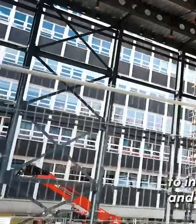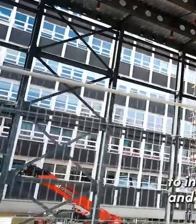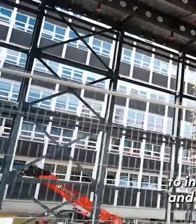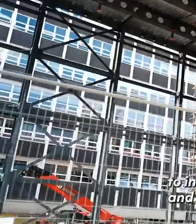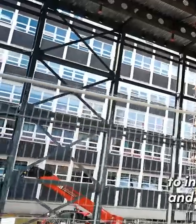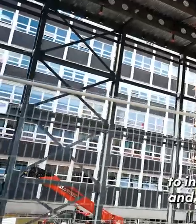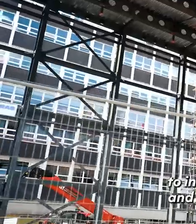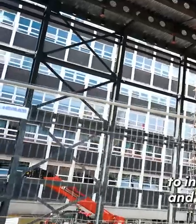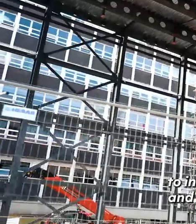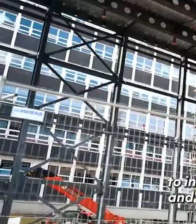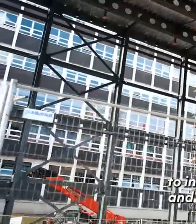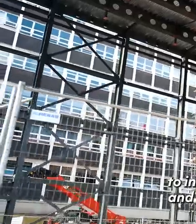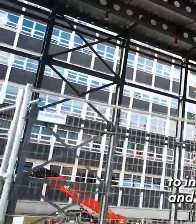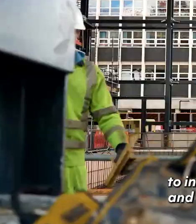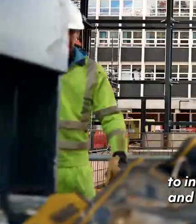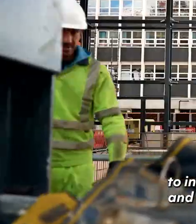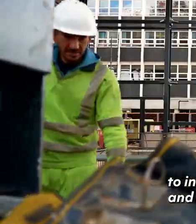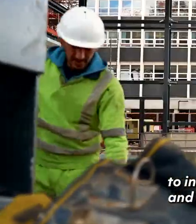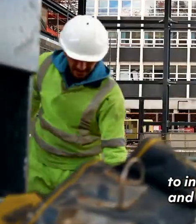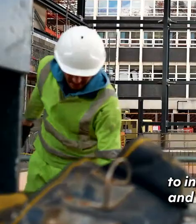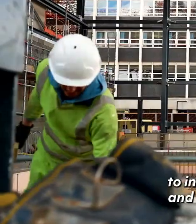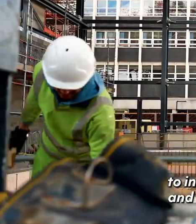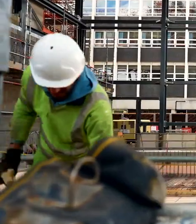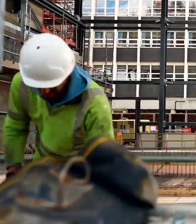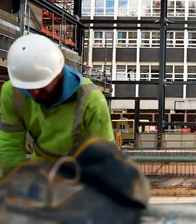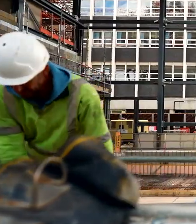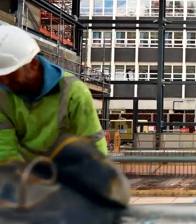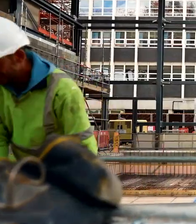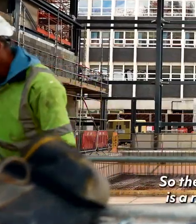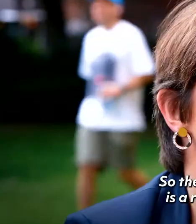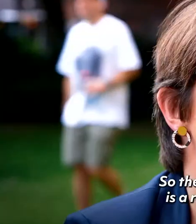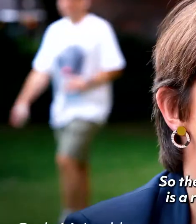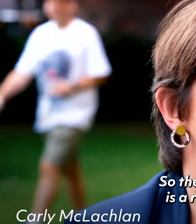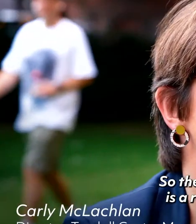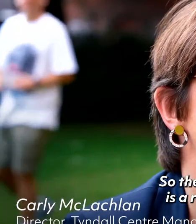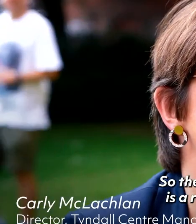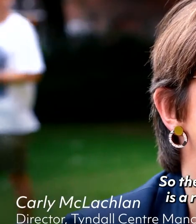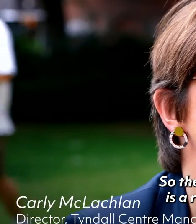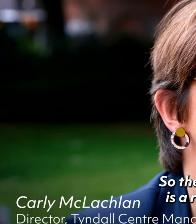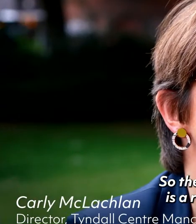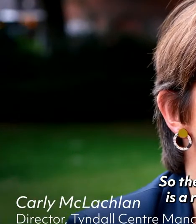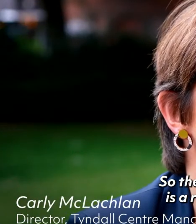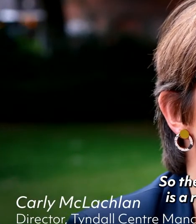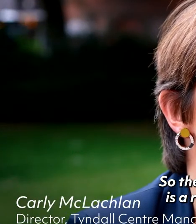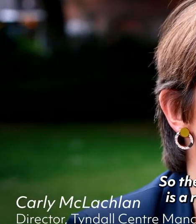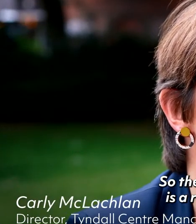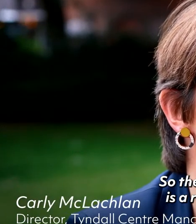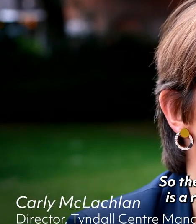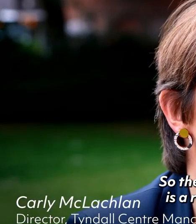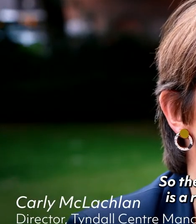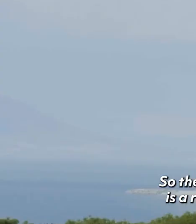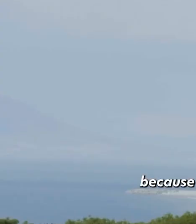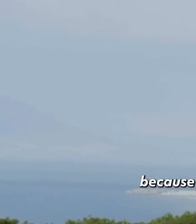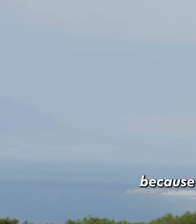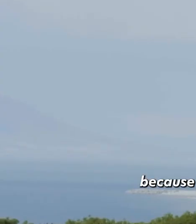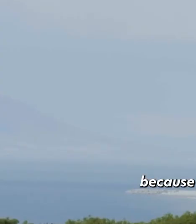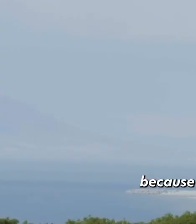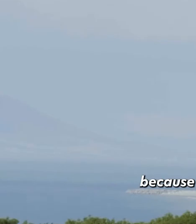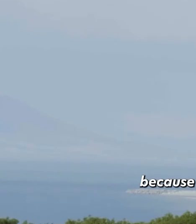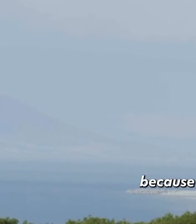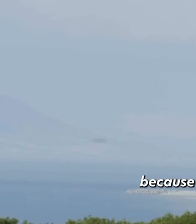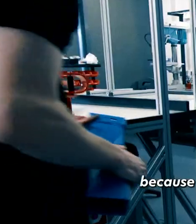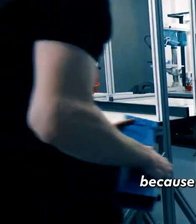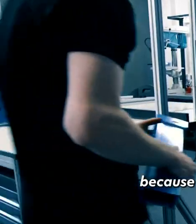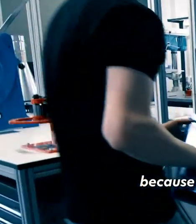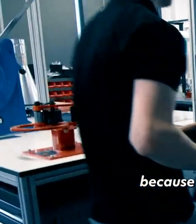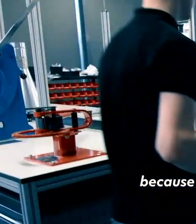to innovate much more quickly and bring things to the market. So the Energy Innovation Agency is a really exciting development because it's bringing